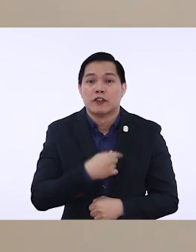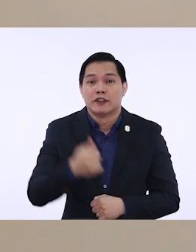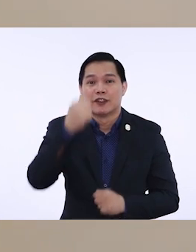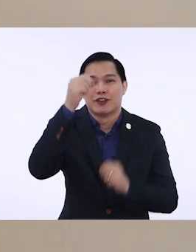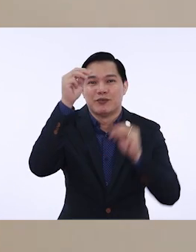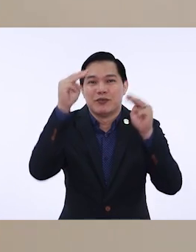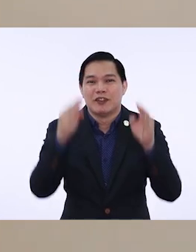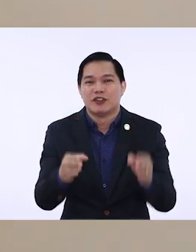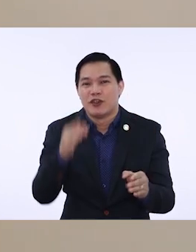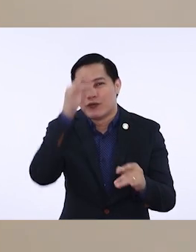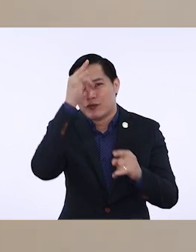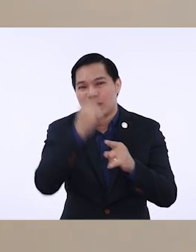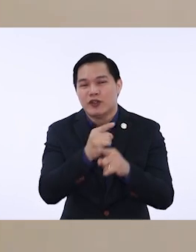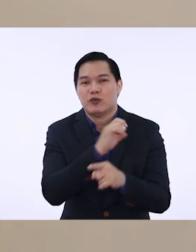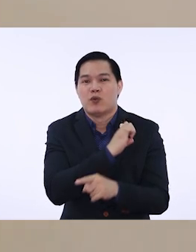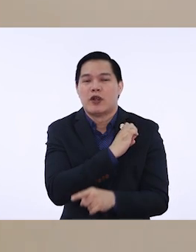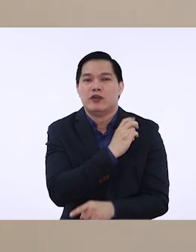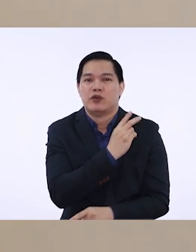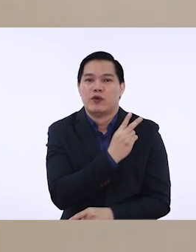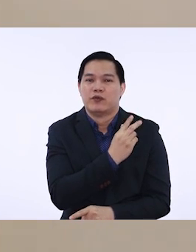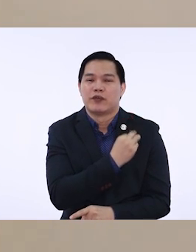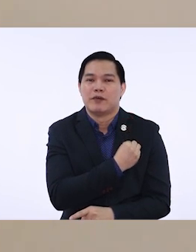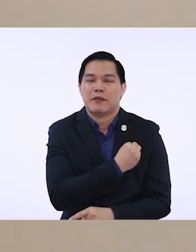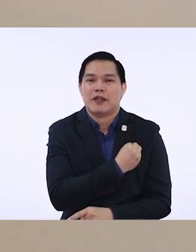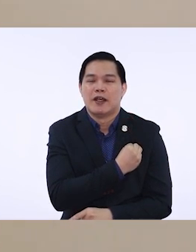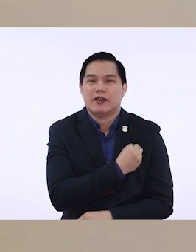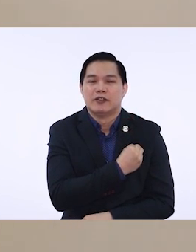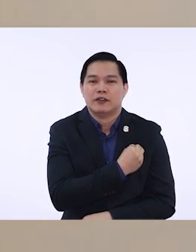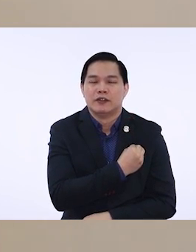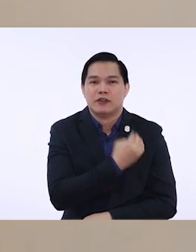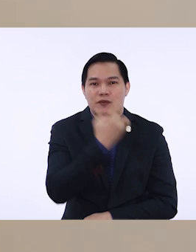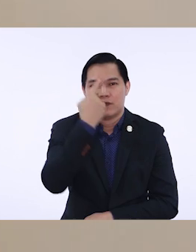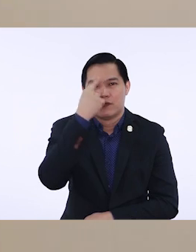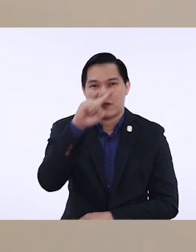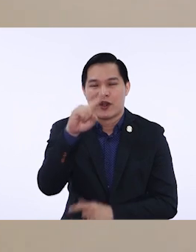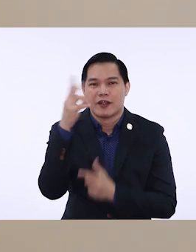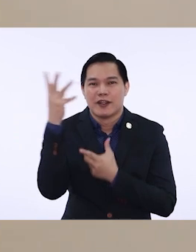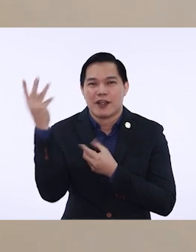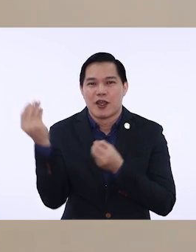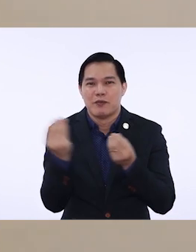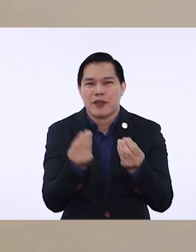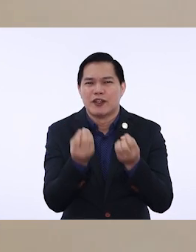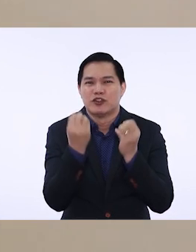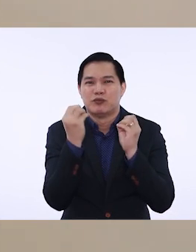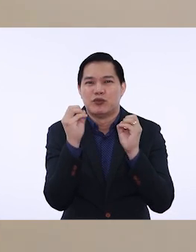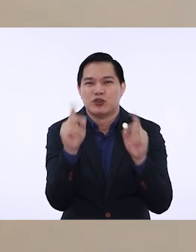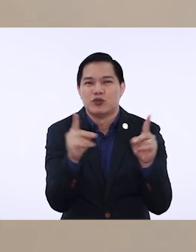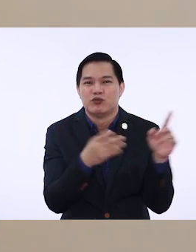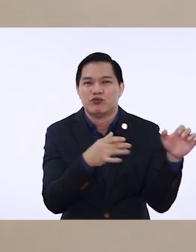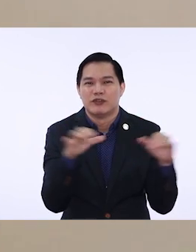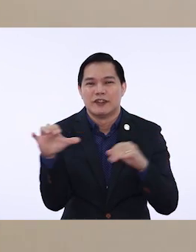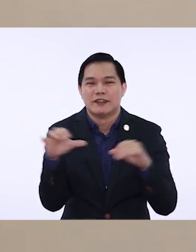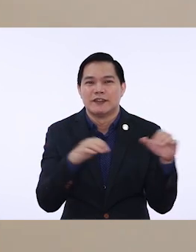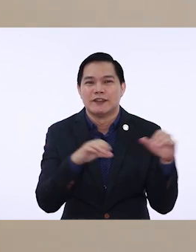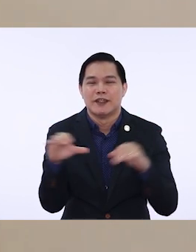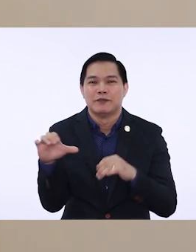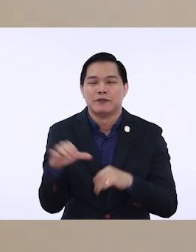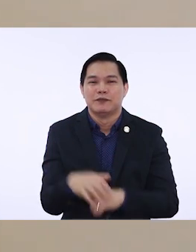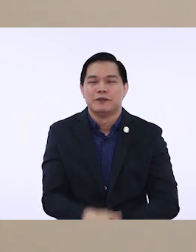Minister, Brother Eduardo B. Manalo, for giving us the opportunity to do this kind of